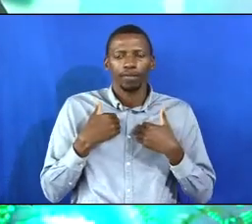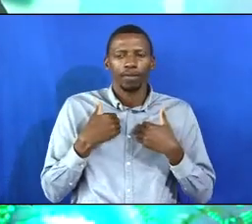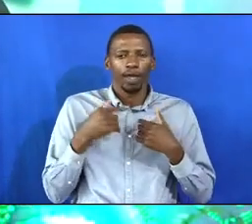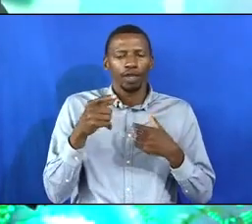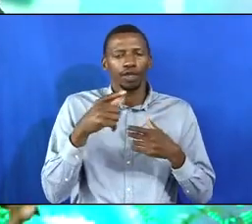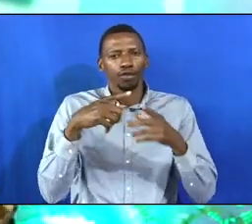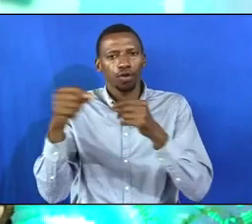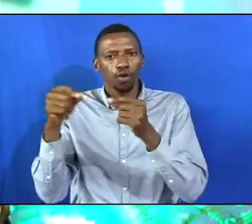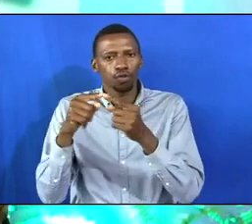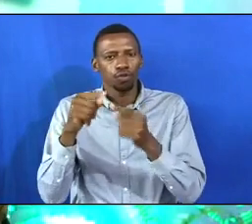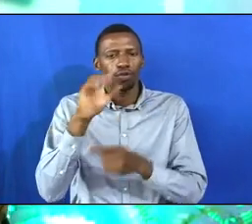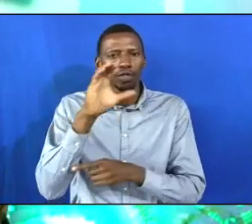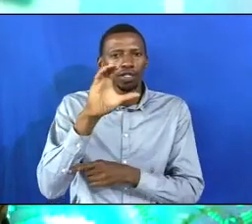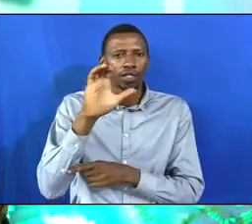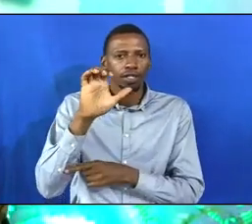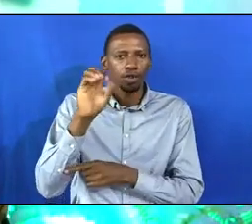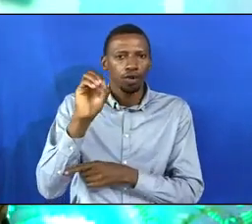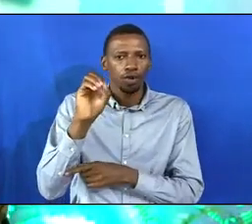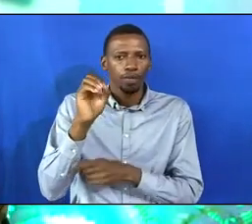sack. But instead he got...